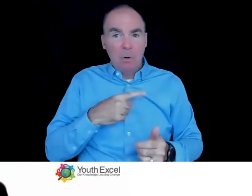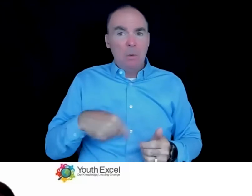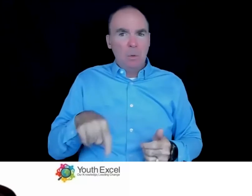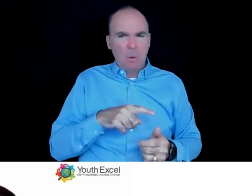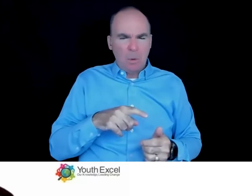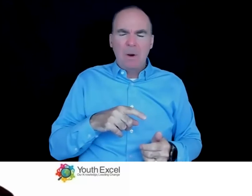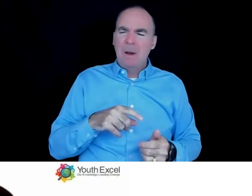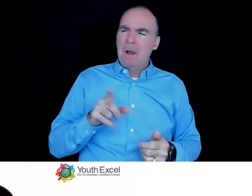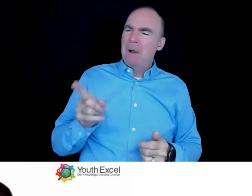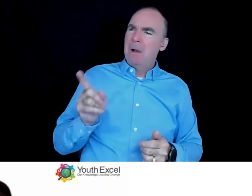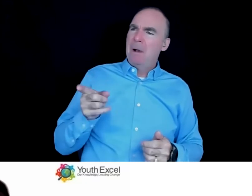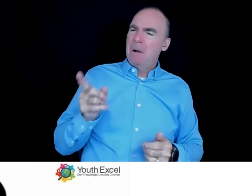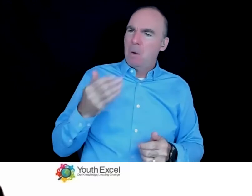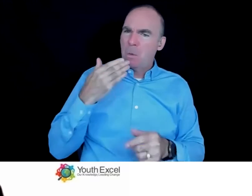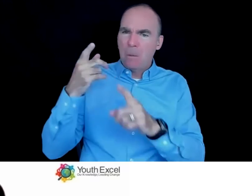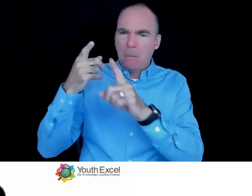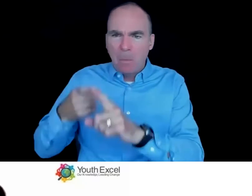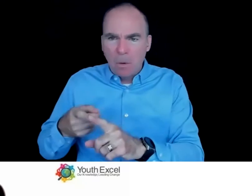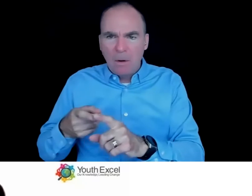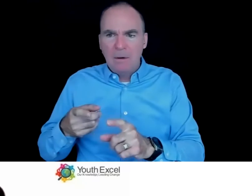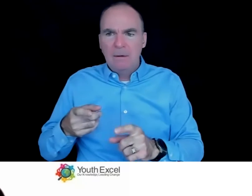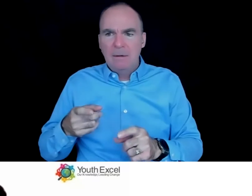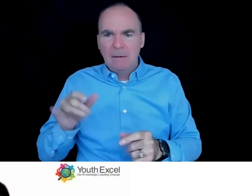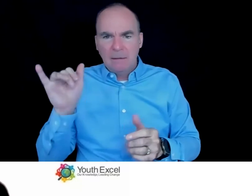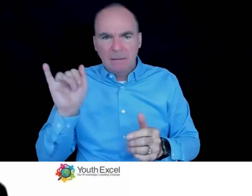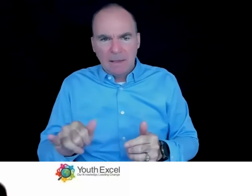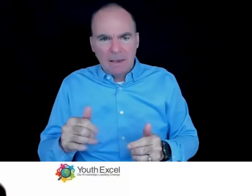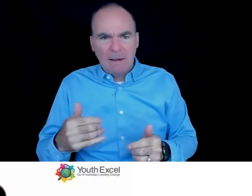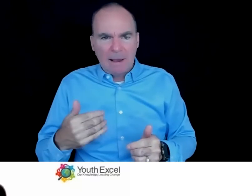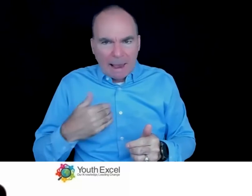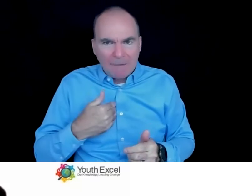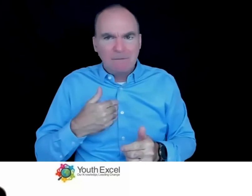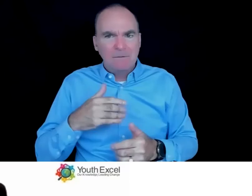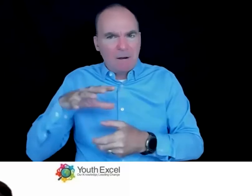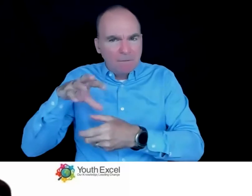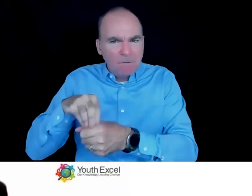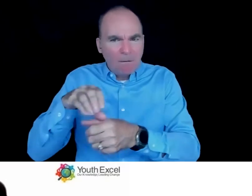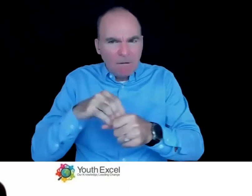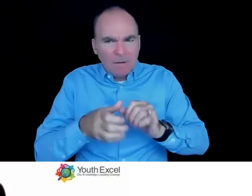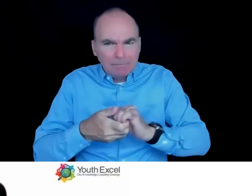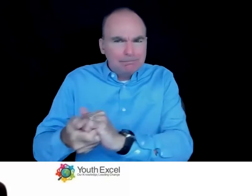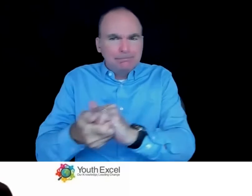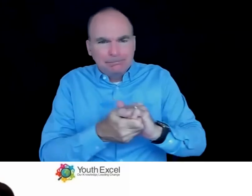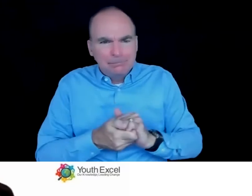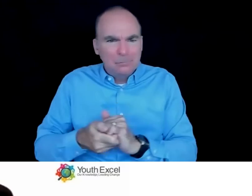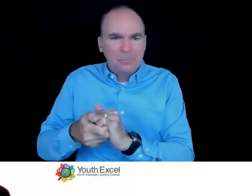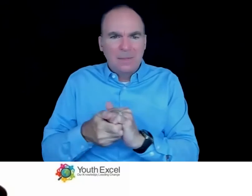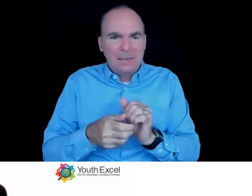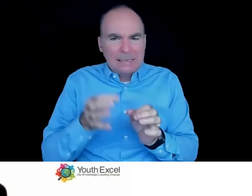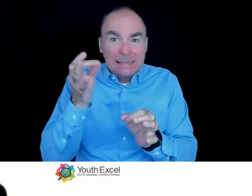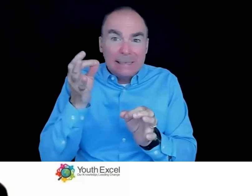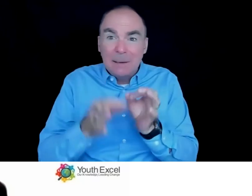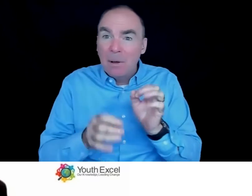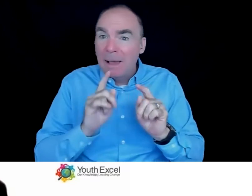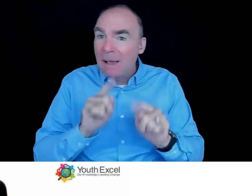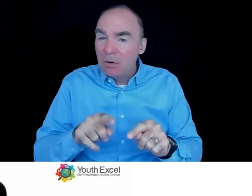practical steps and said, you know, when we have tokenization, what that means is you'll have youth disengagement. And so the answer is, it's simple. Yes, we need to